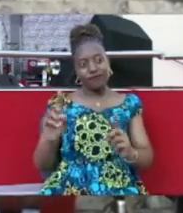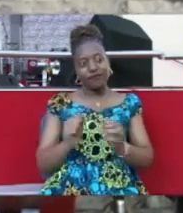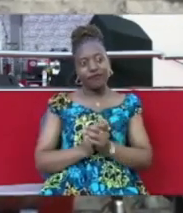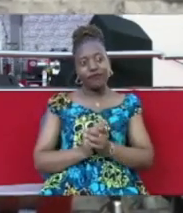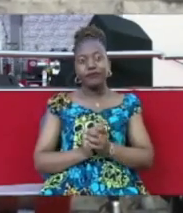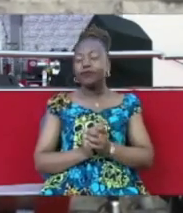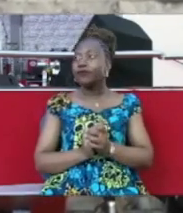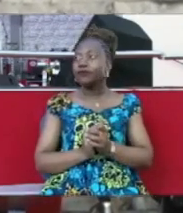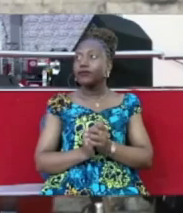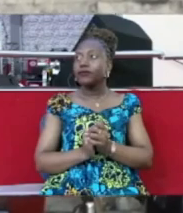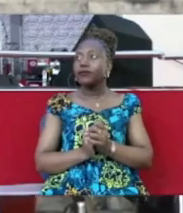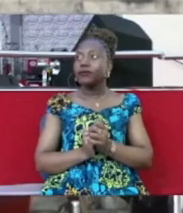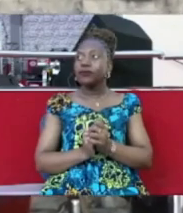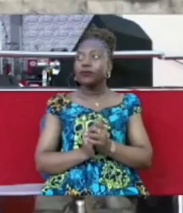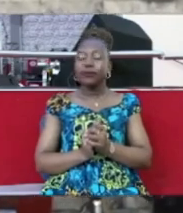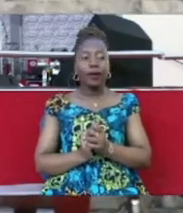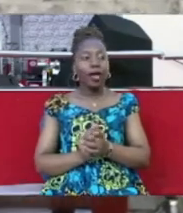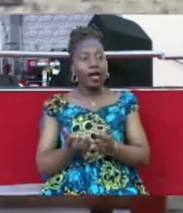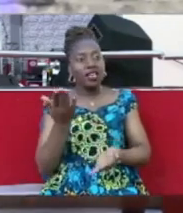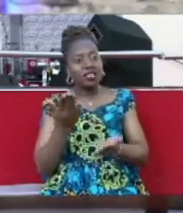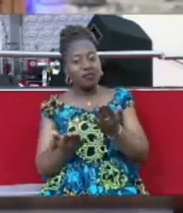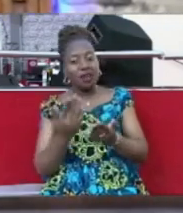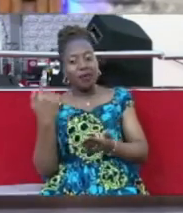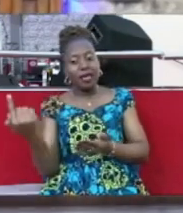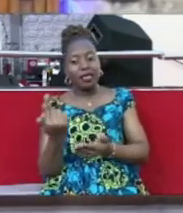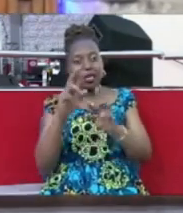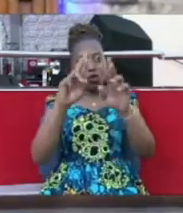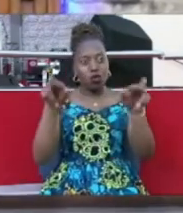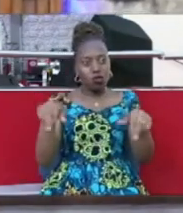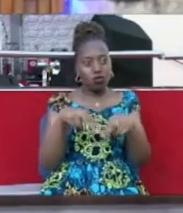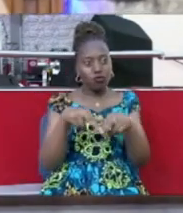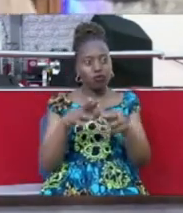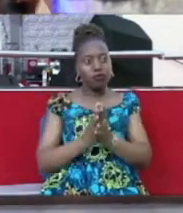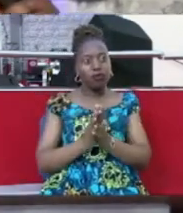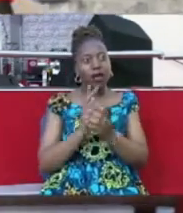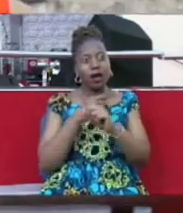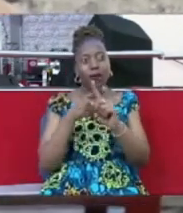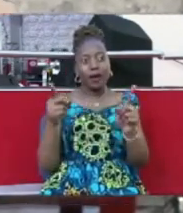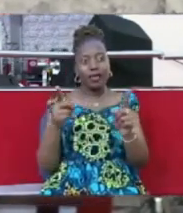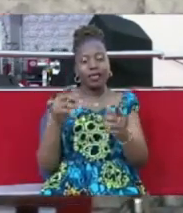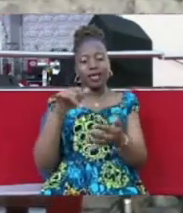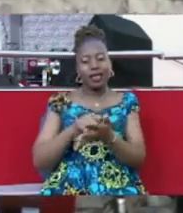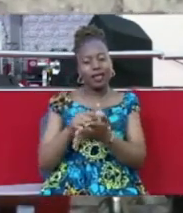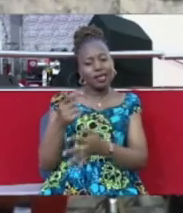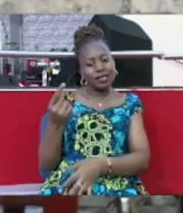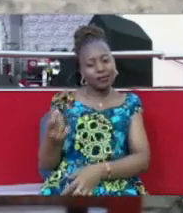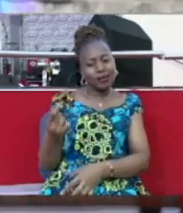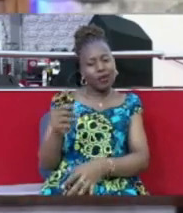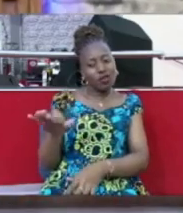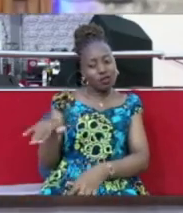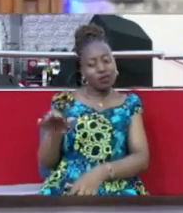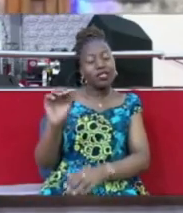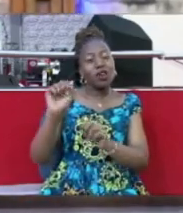na Mungu amekupatia wimbo. It may be a single room. Inaweza kuwa ni kichumba kimoja tu. But in that small space you can still lift your hands